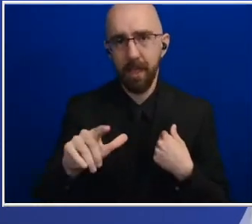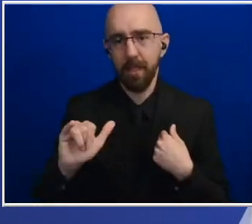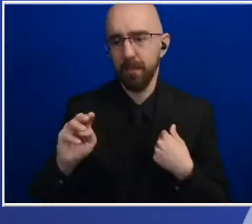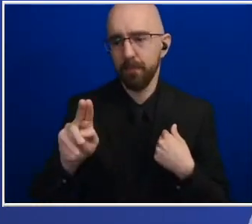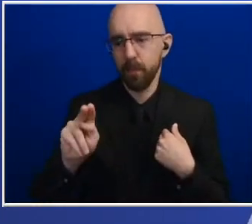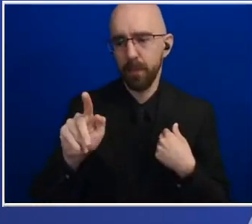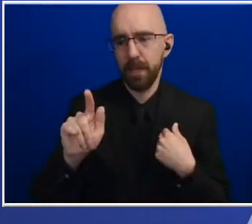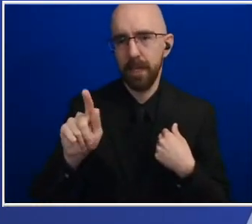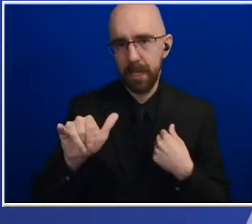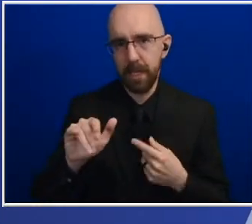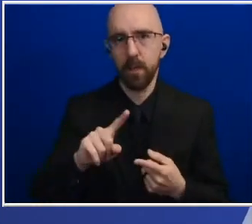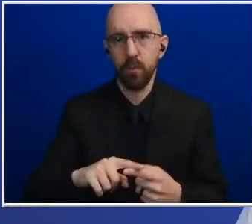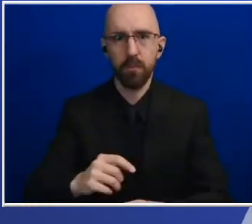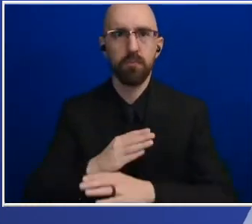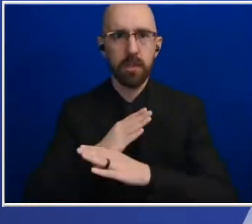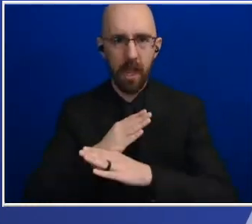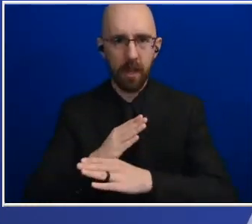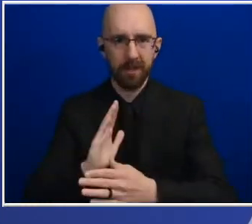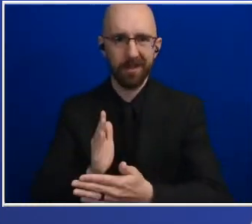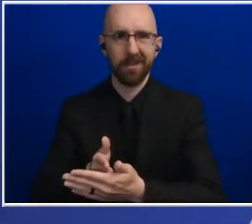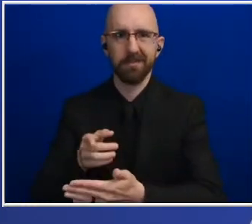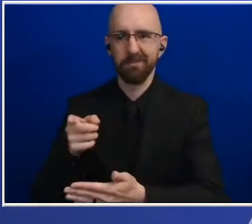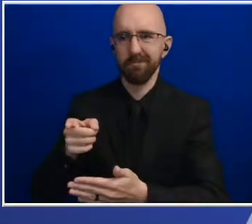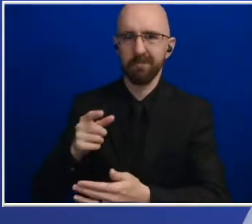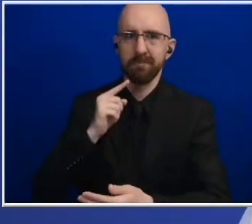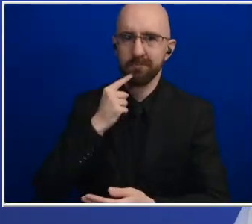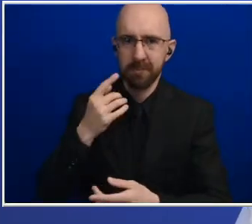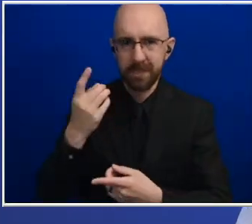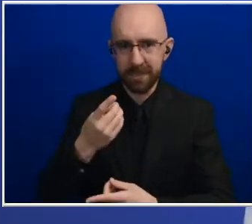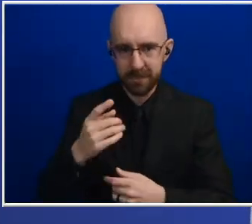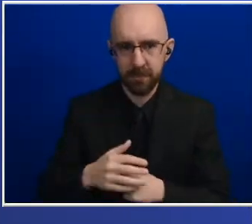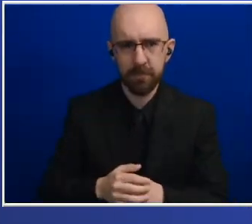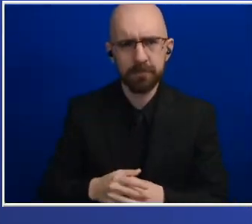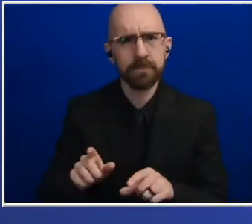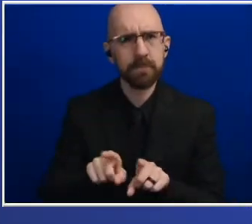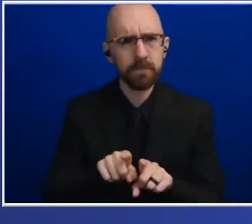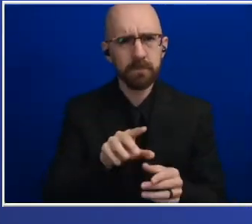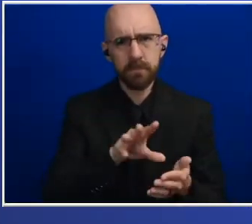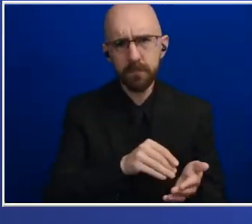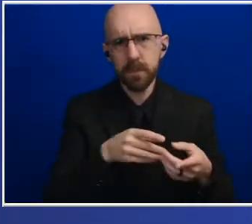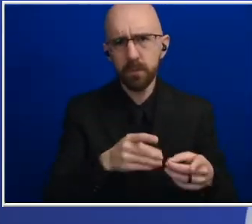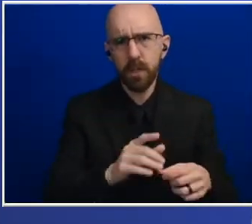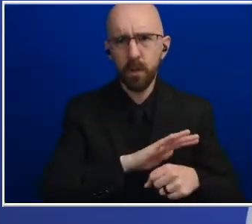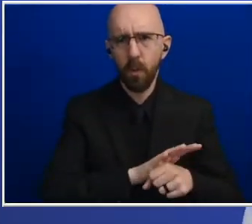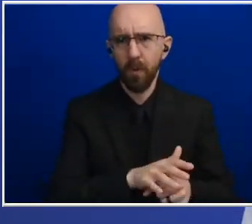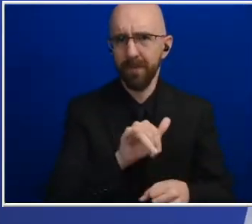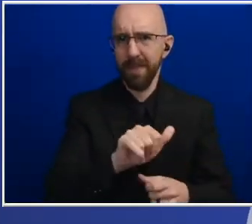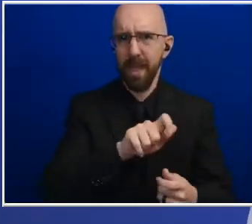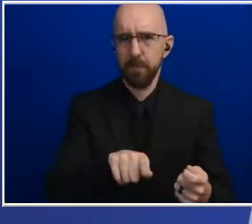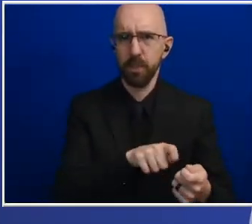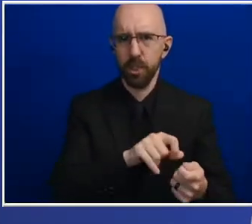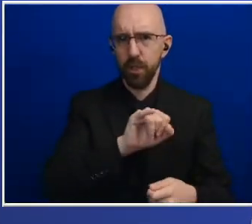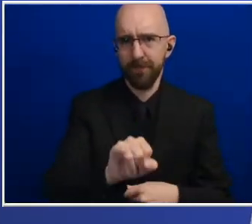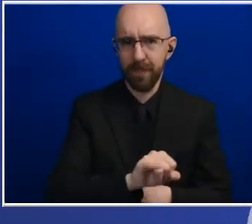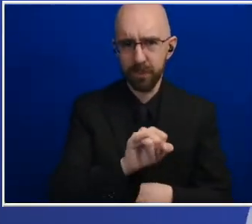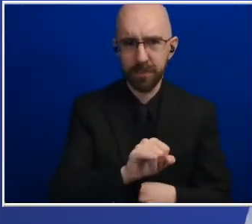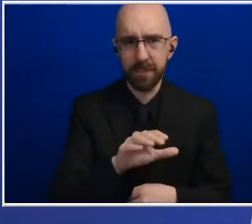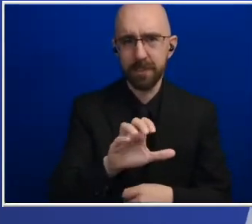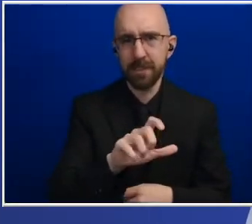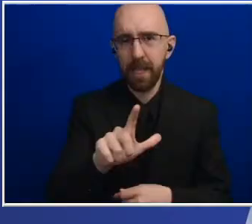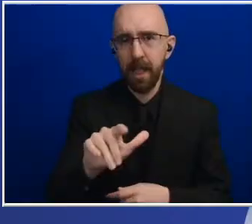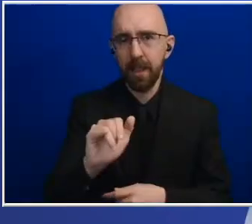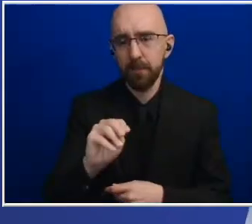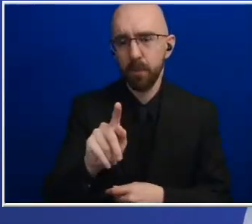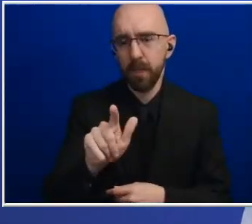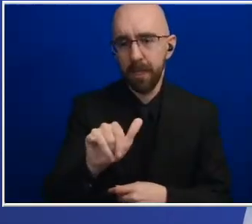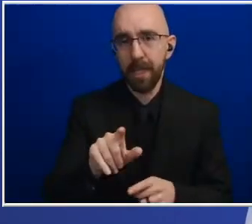you against severe disease. And what we also have learned from COVID for that particular infection is that cellular immunity actually kicks